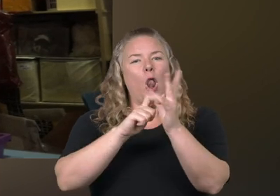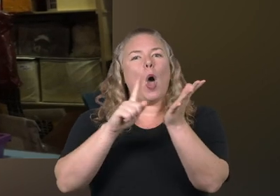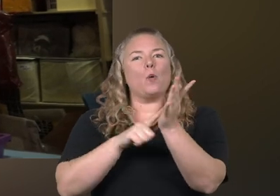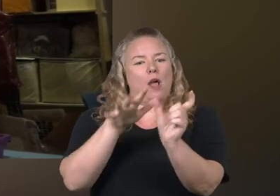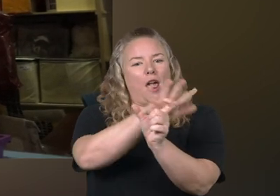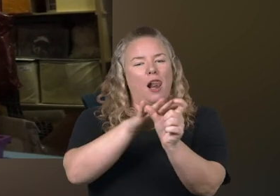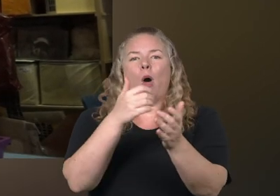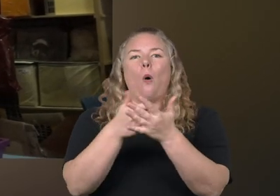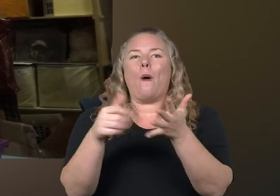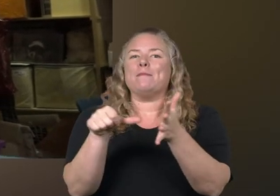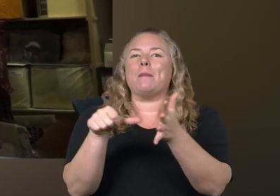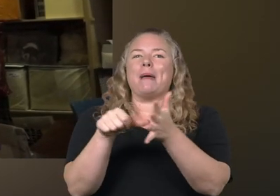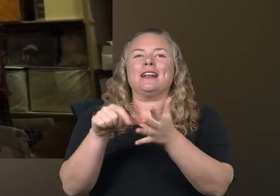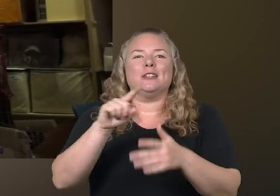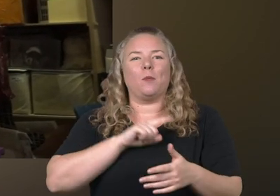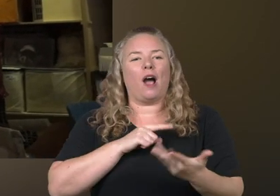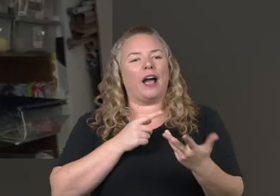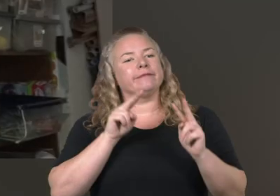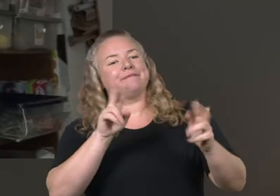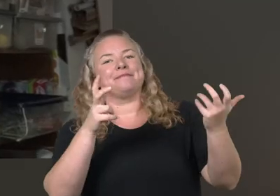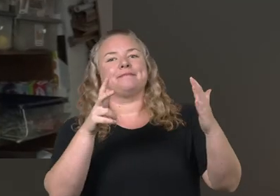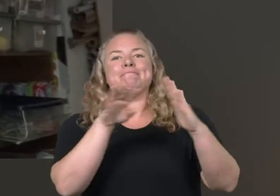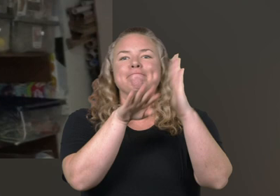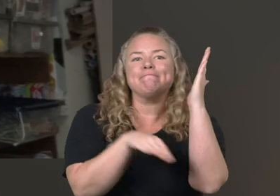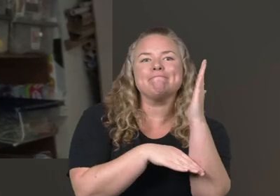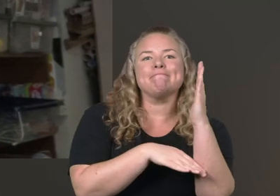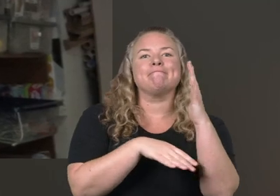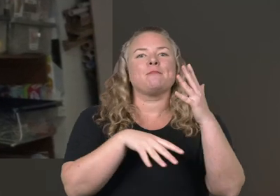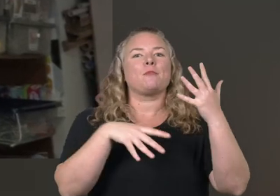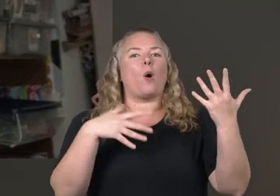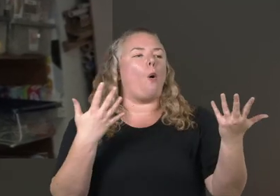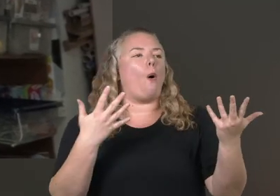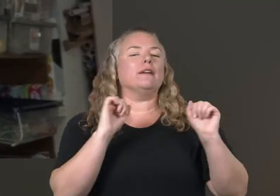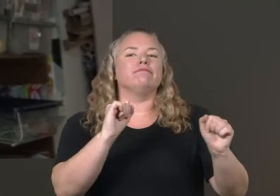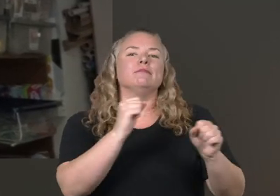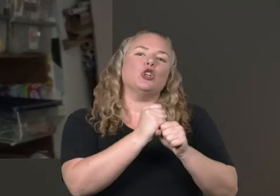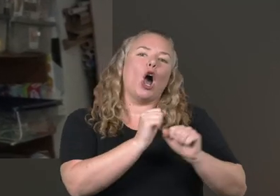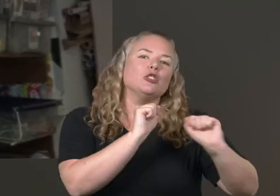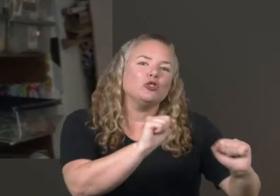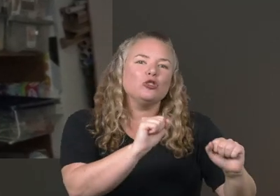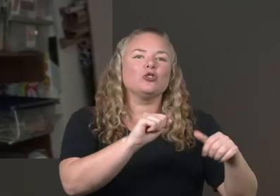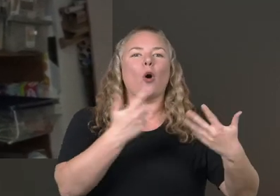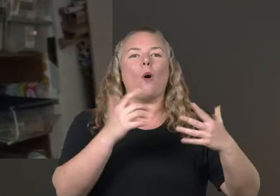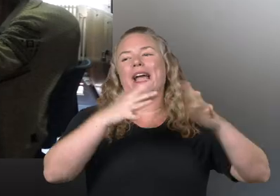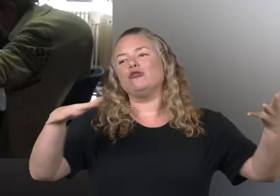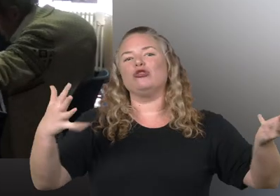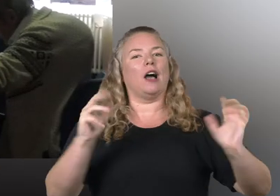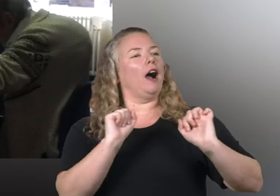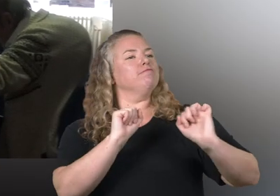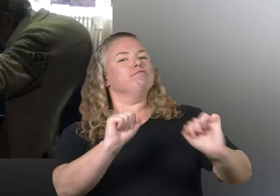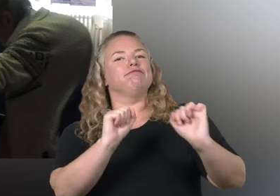scene. And the word local is always problematic, you know, it always seemed to be second class, you know, local is very parochial,